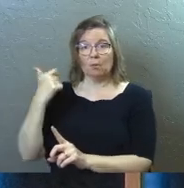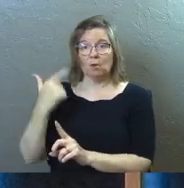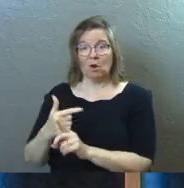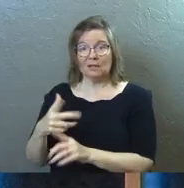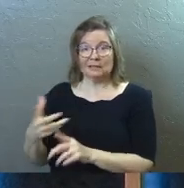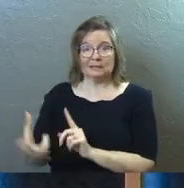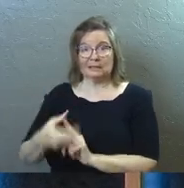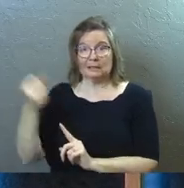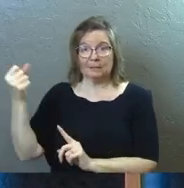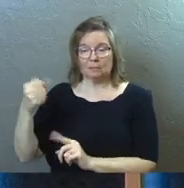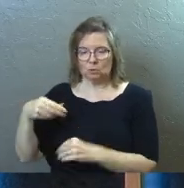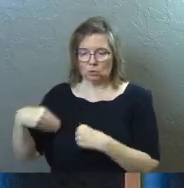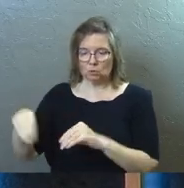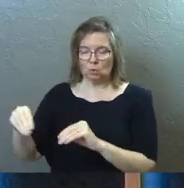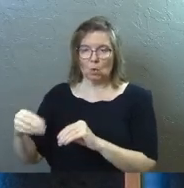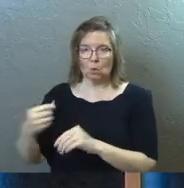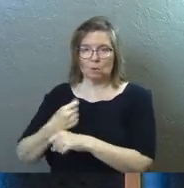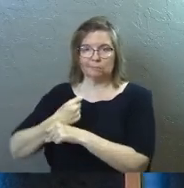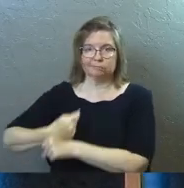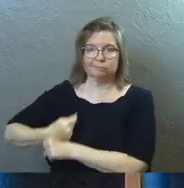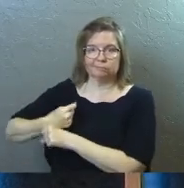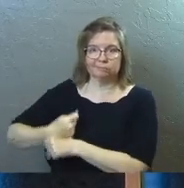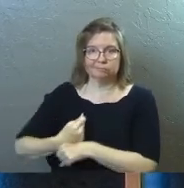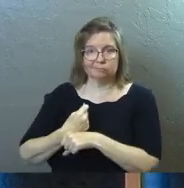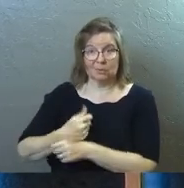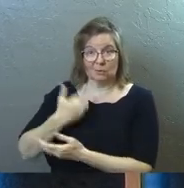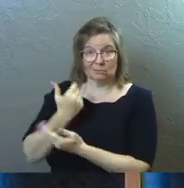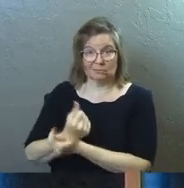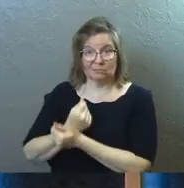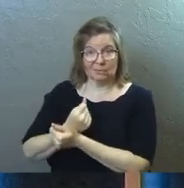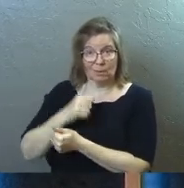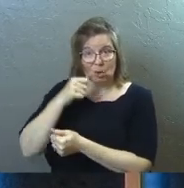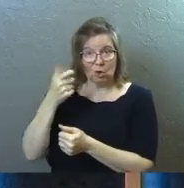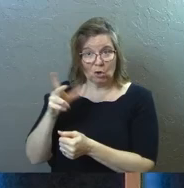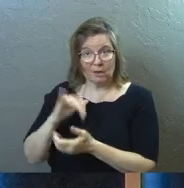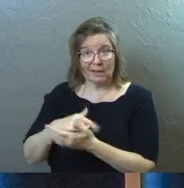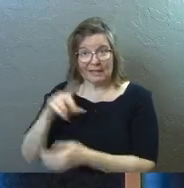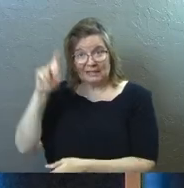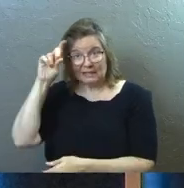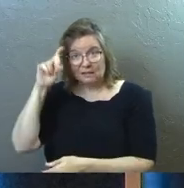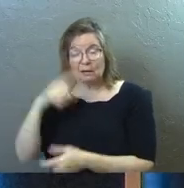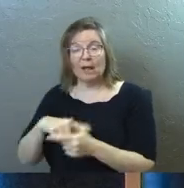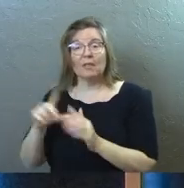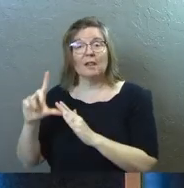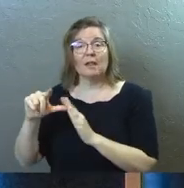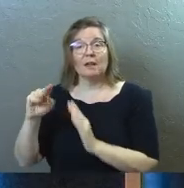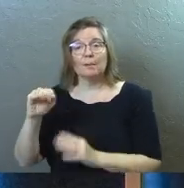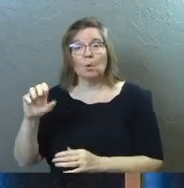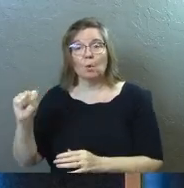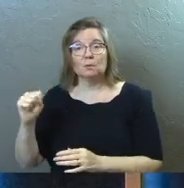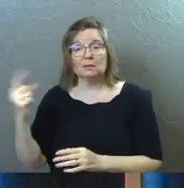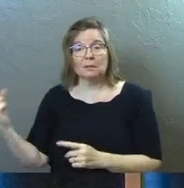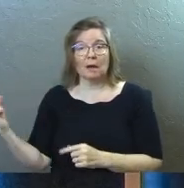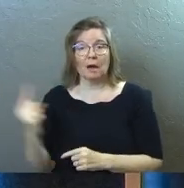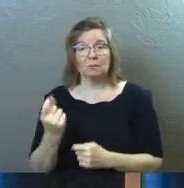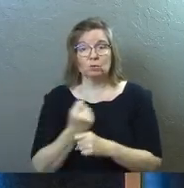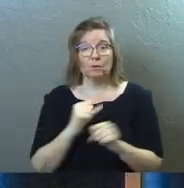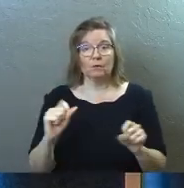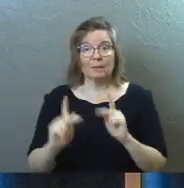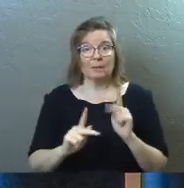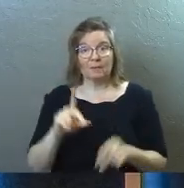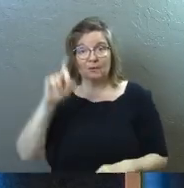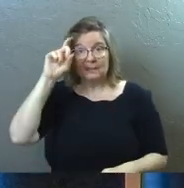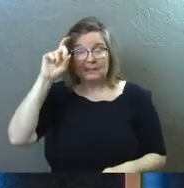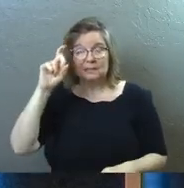brothers kidnapped him and sold him into slavery in Egypt. You might have heard about that story. Then Moses comes along to free God's people from